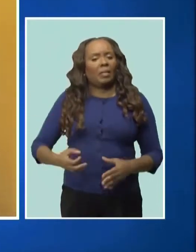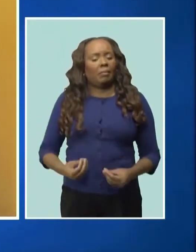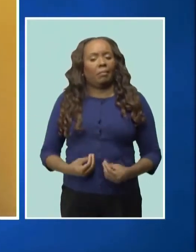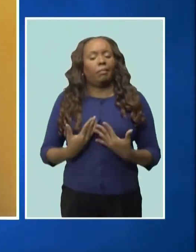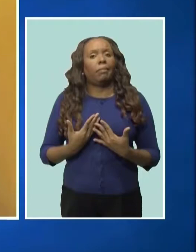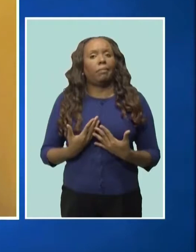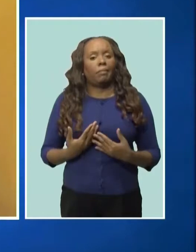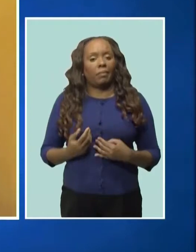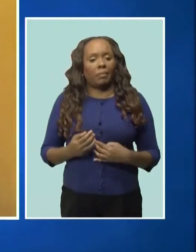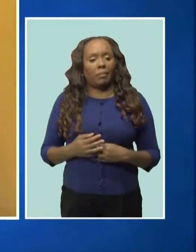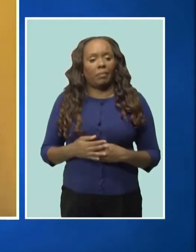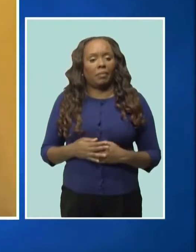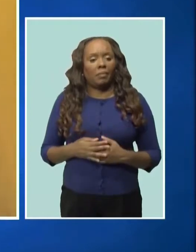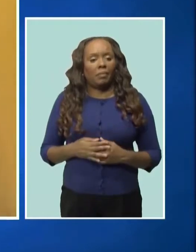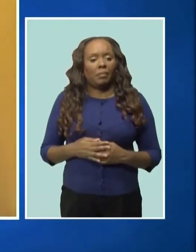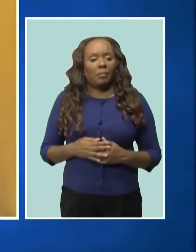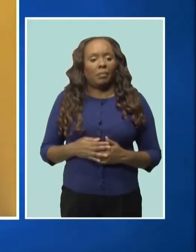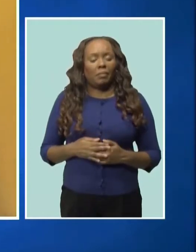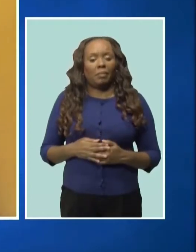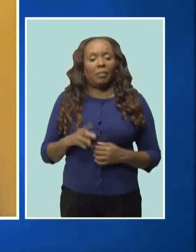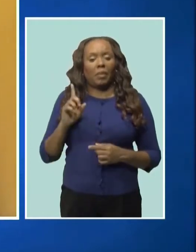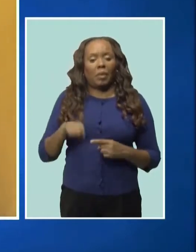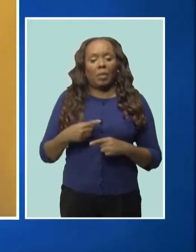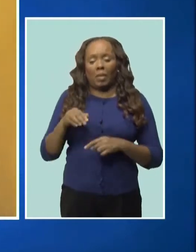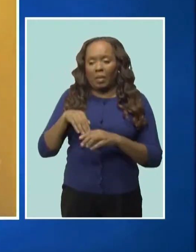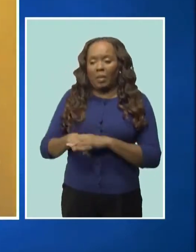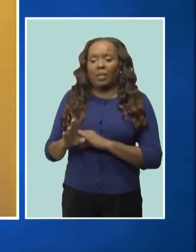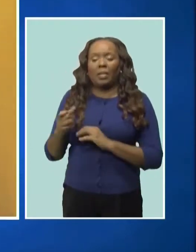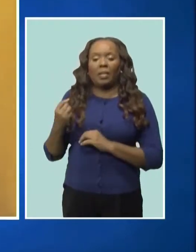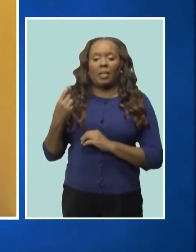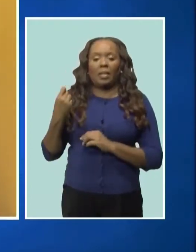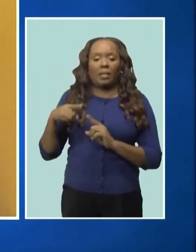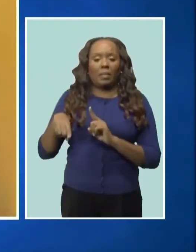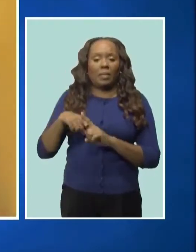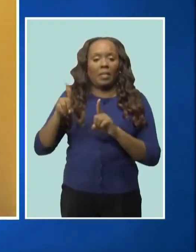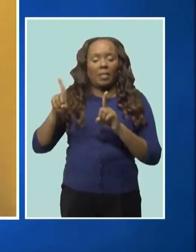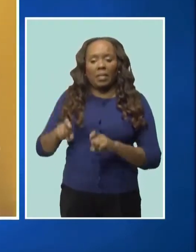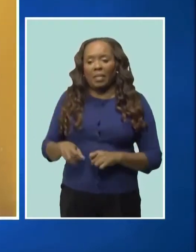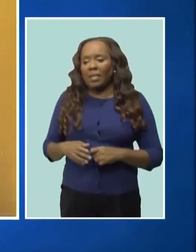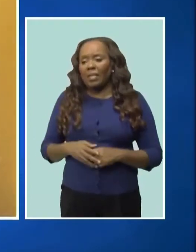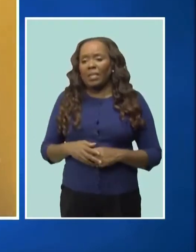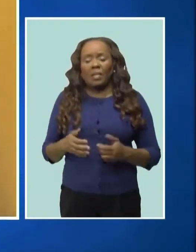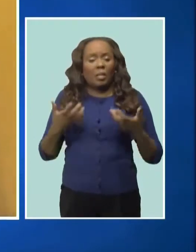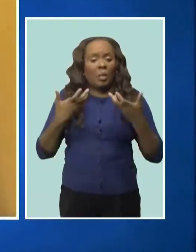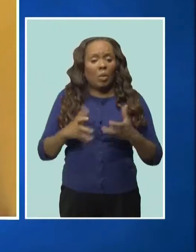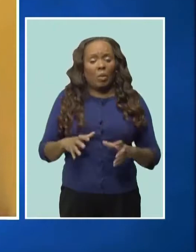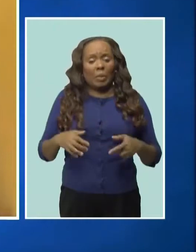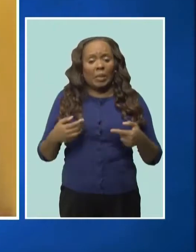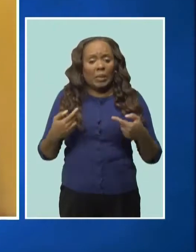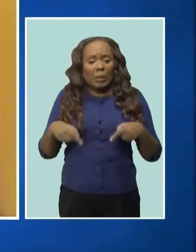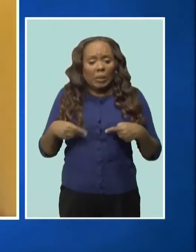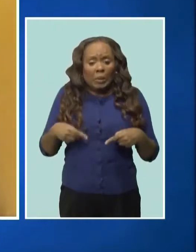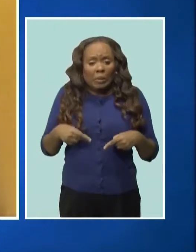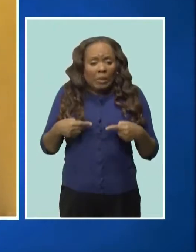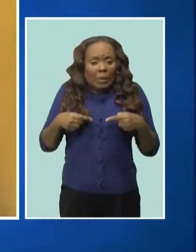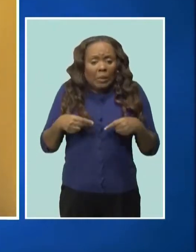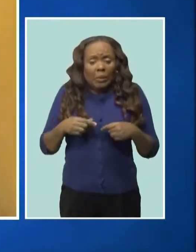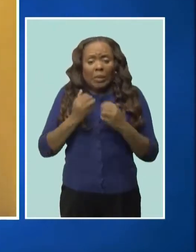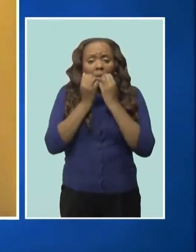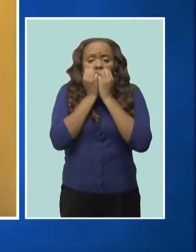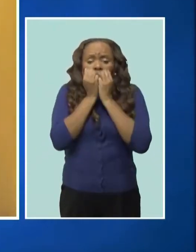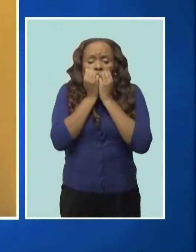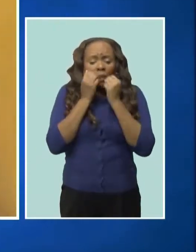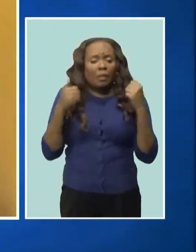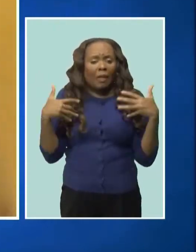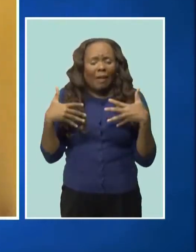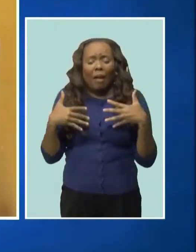I think that when they go into the 11th class exam, they must not go in there nervous and frightened, but rather go in and do their